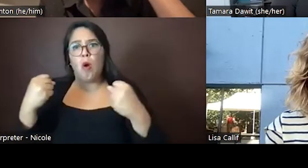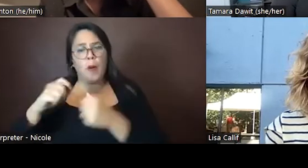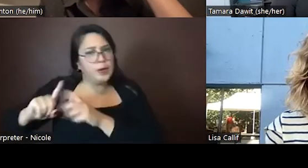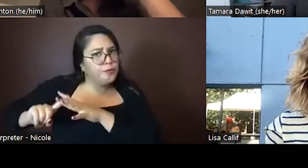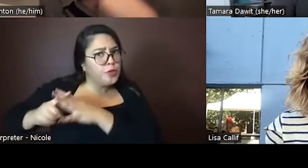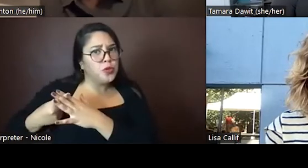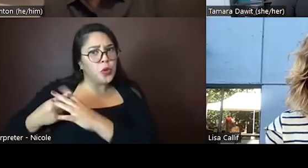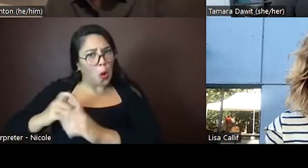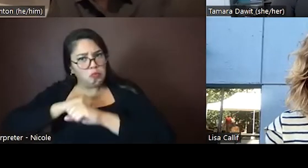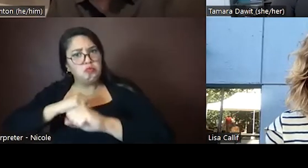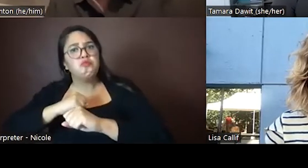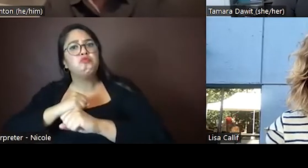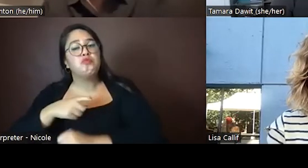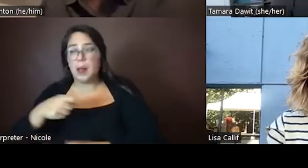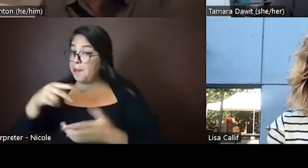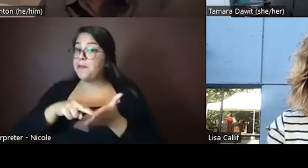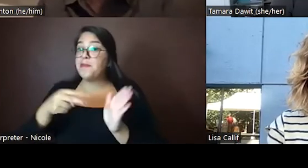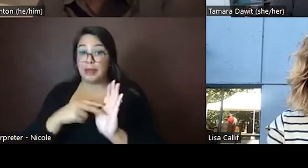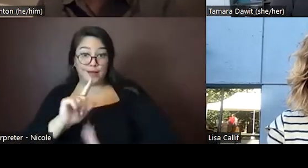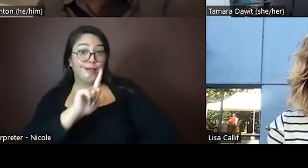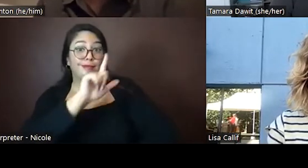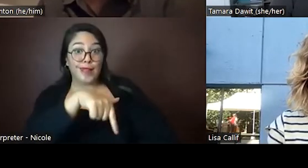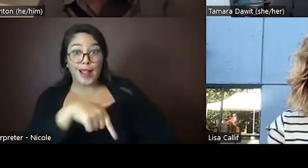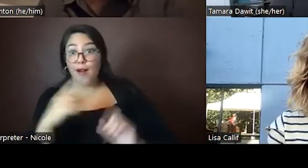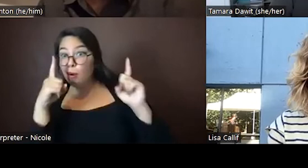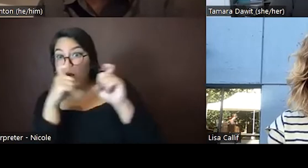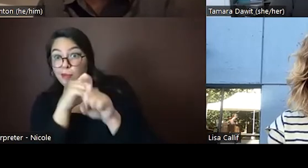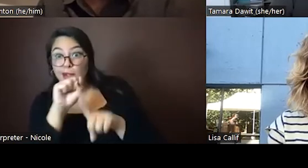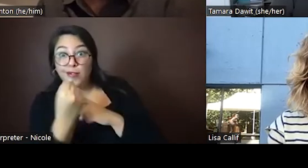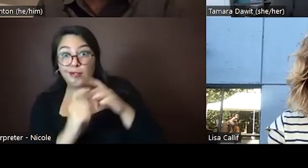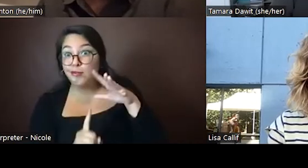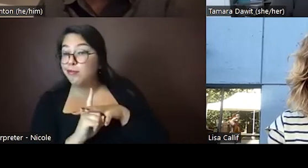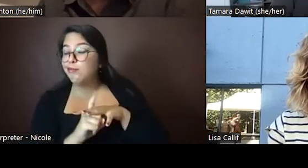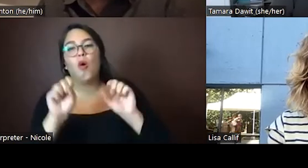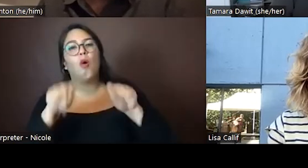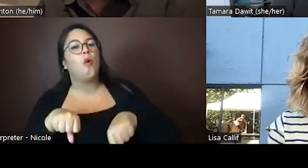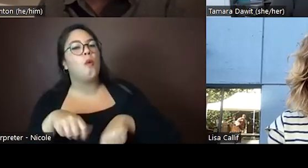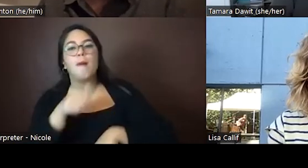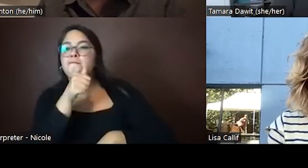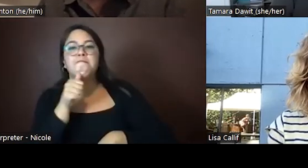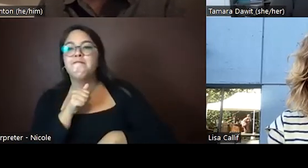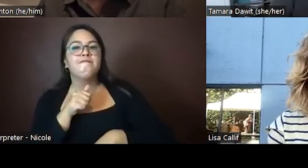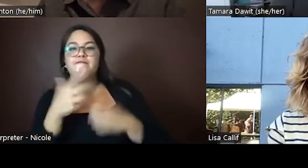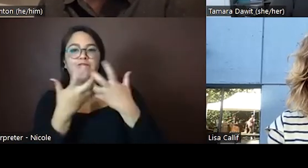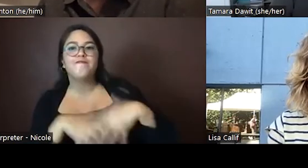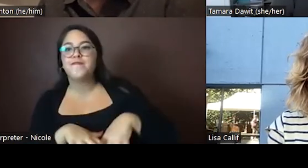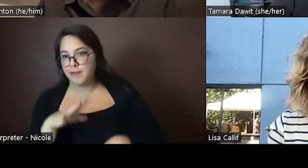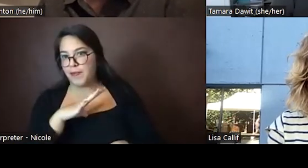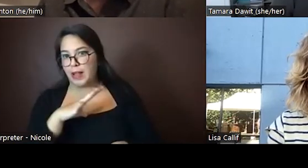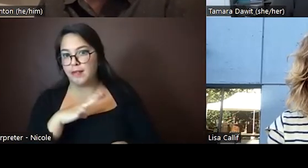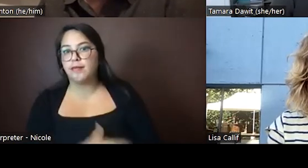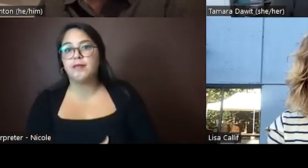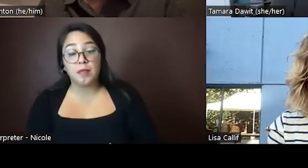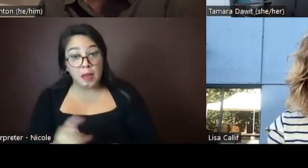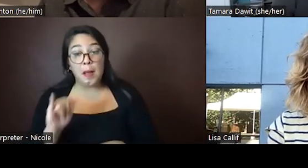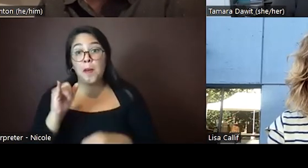well capable of dealing with complicated situations, you know, as they come down the pike. Because the more